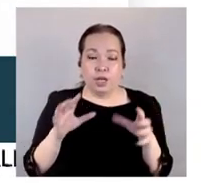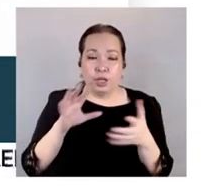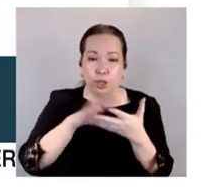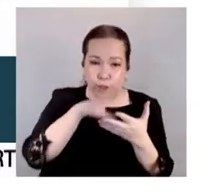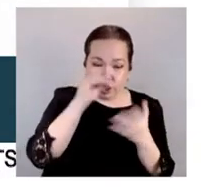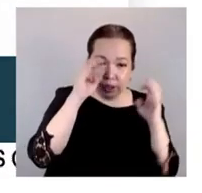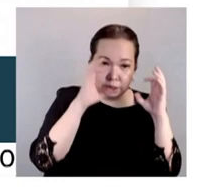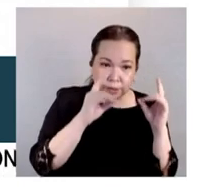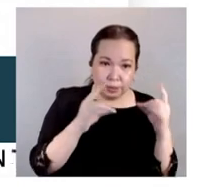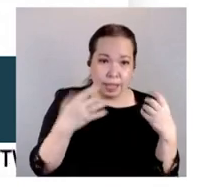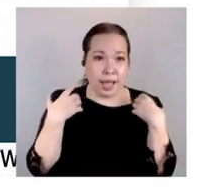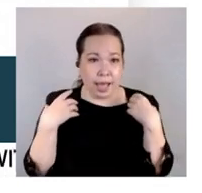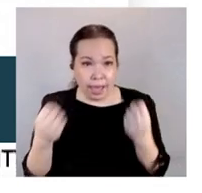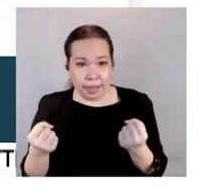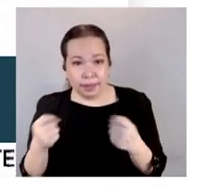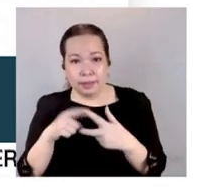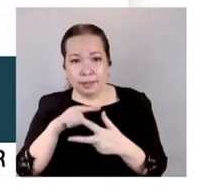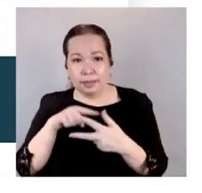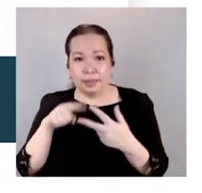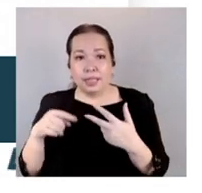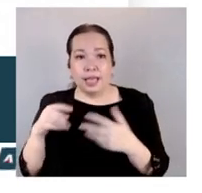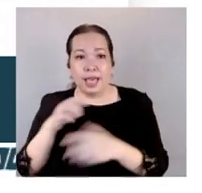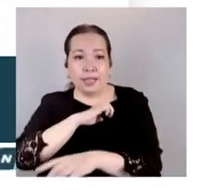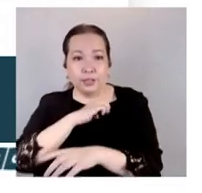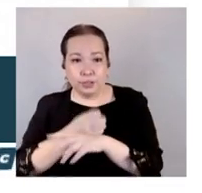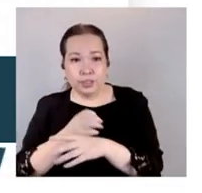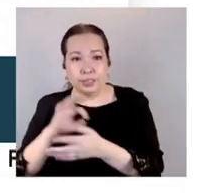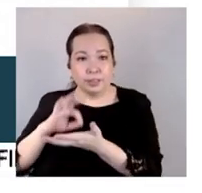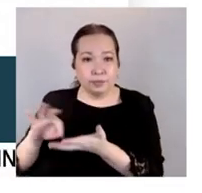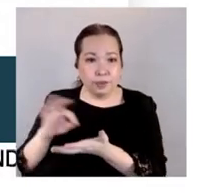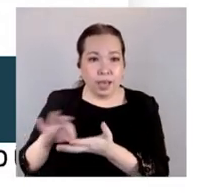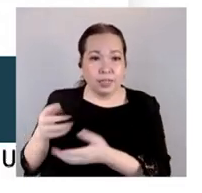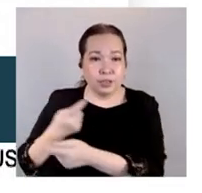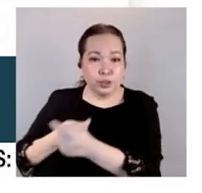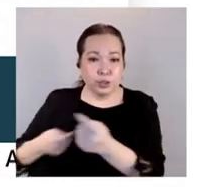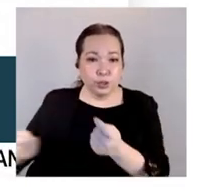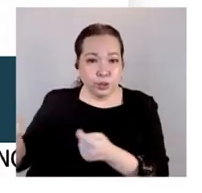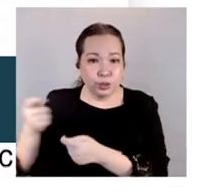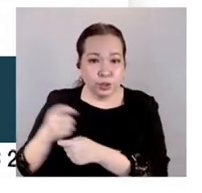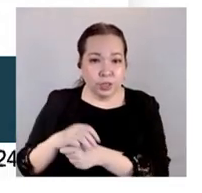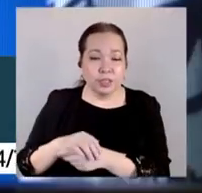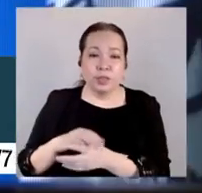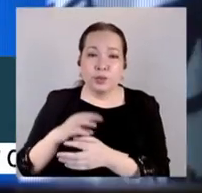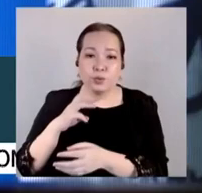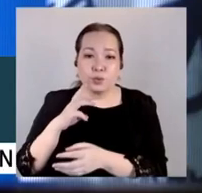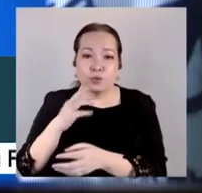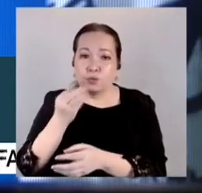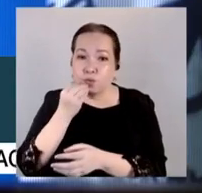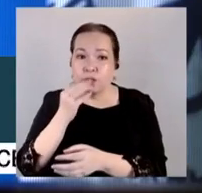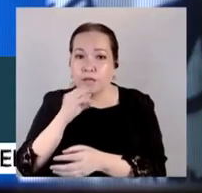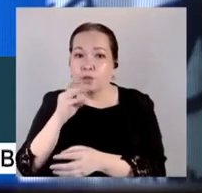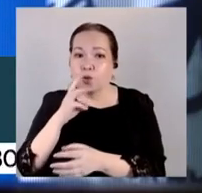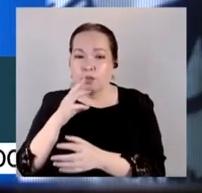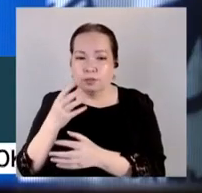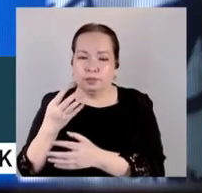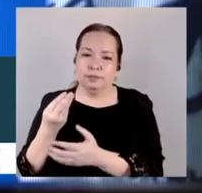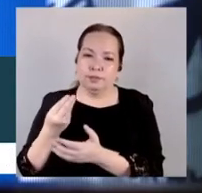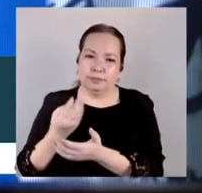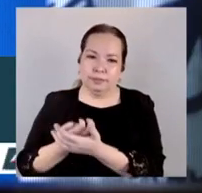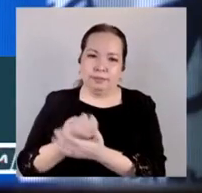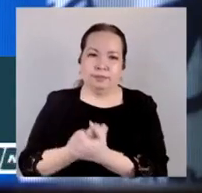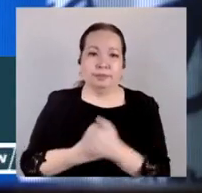well-being, energy, finance, trade, and blue economy and water, among others. Innovation is not only